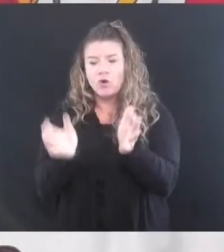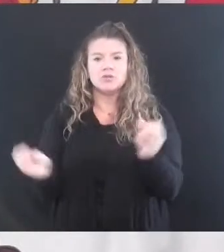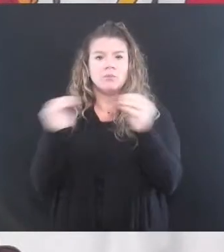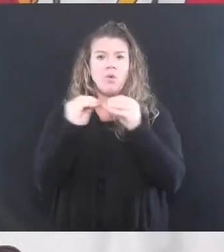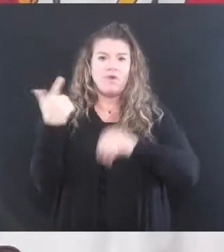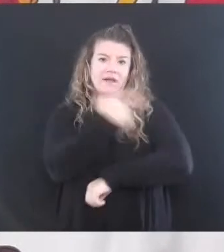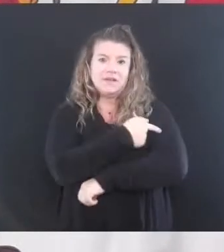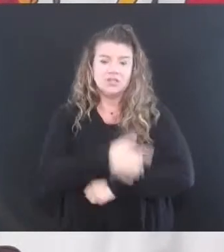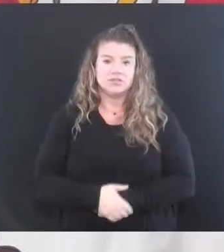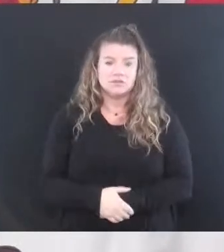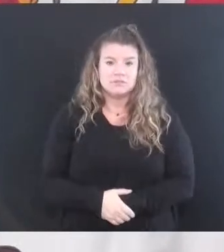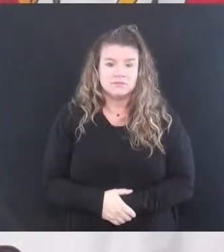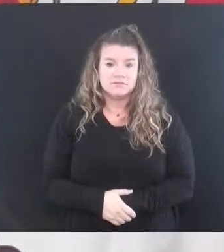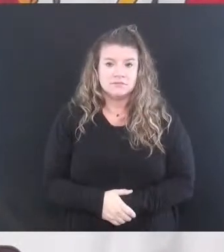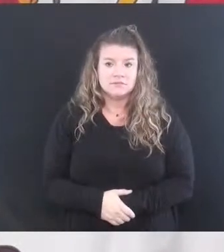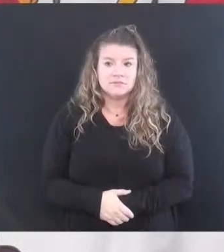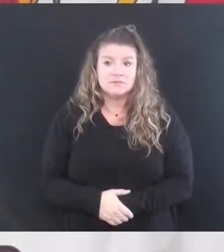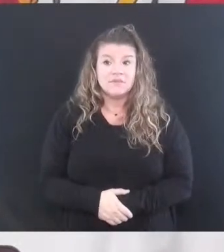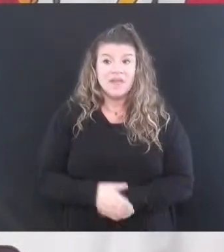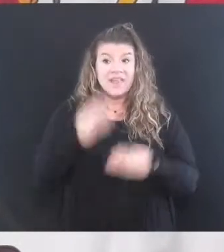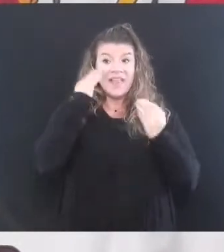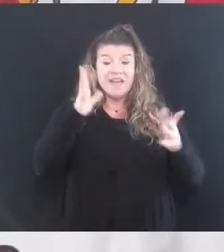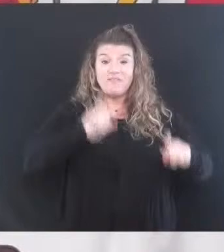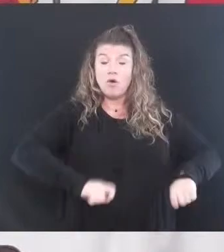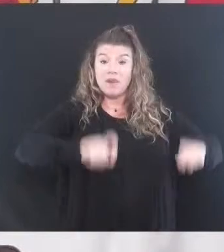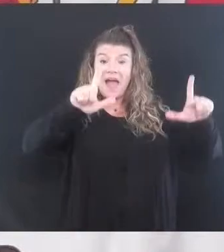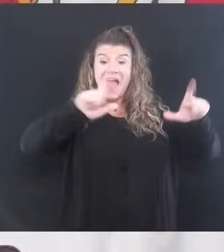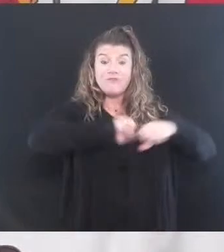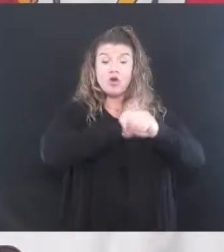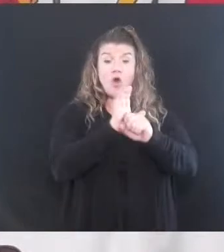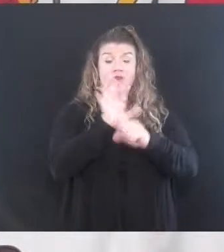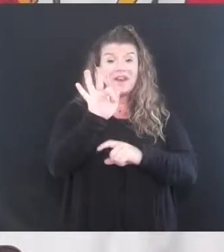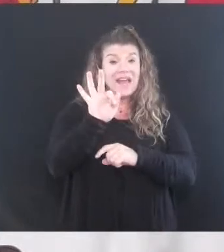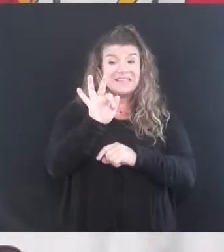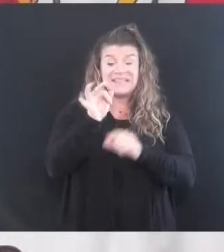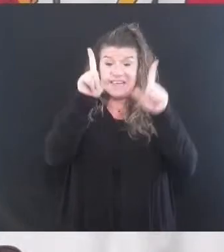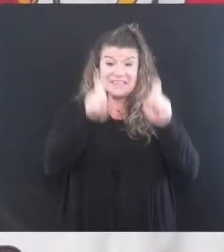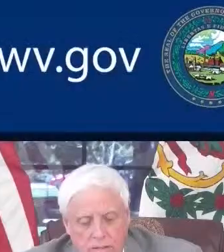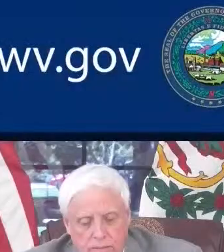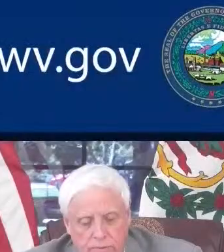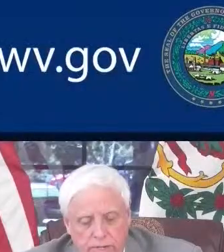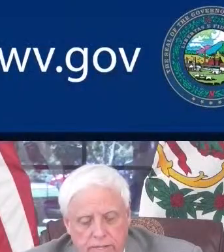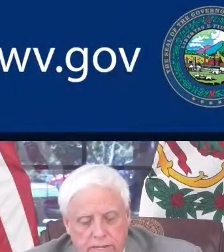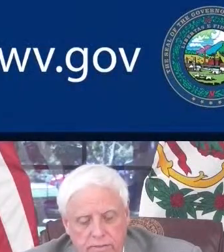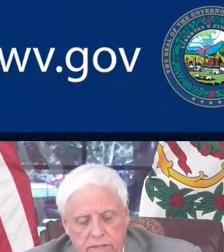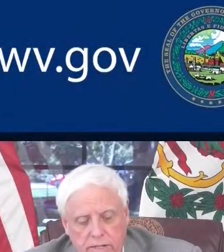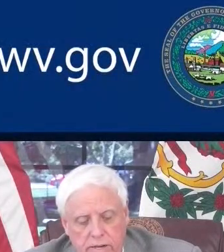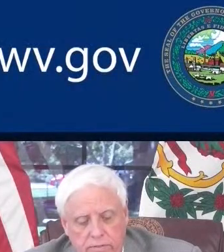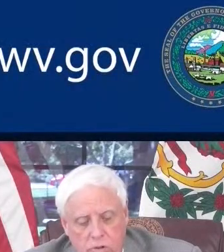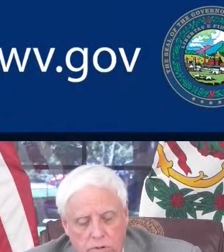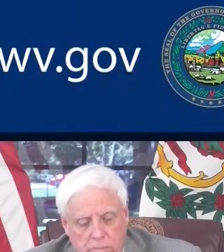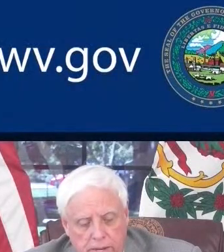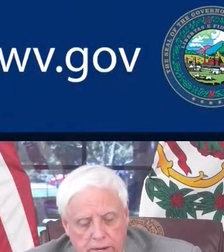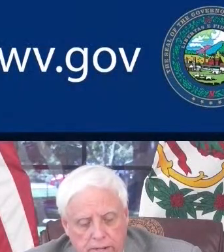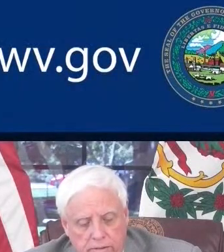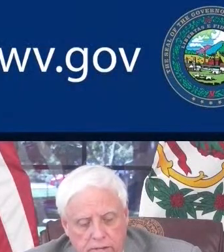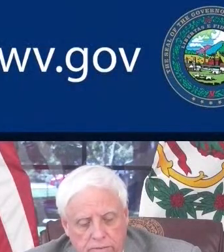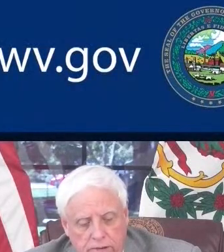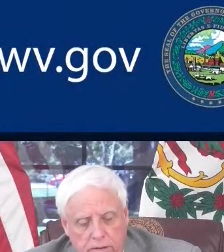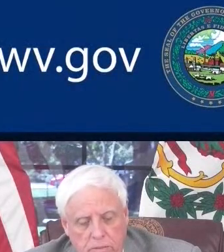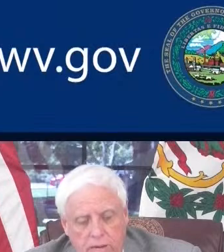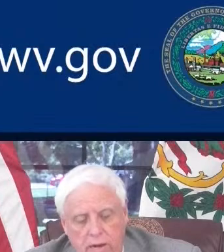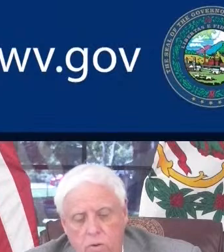vaccinated. All the info line on our COVID-19 is up. The free testing, I've told you about,